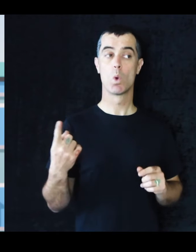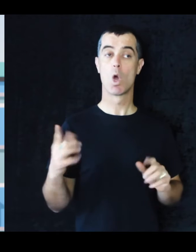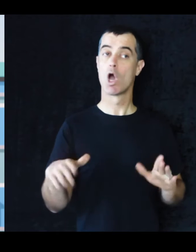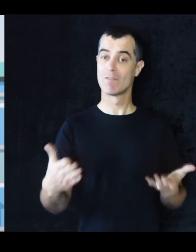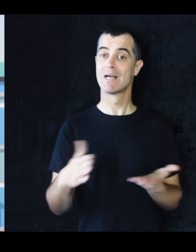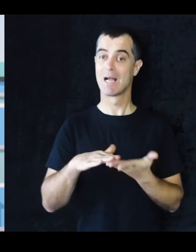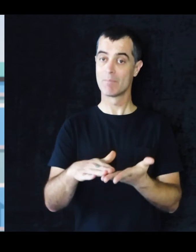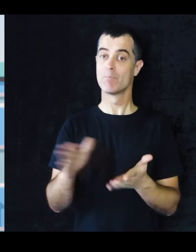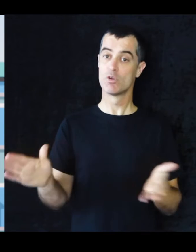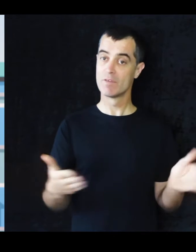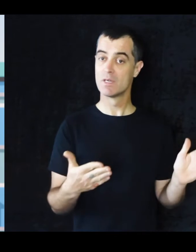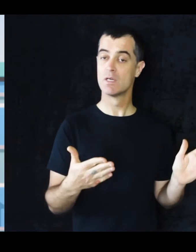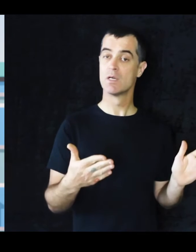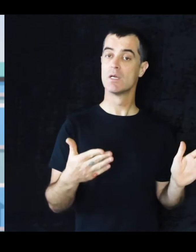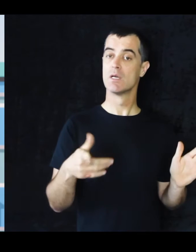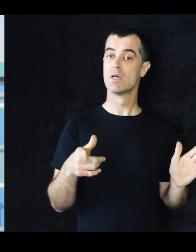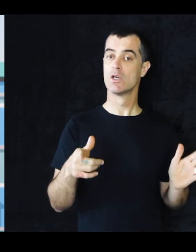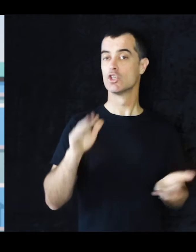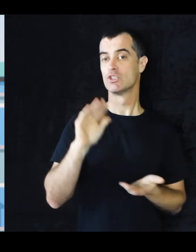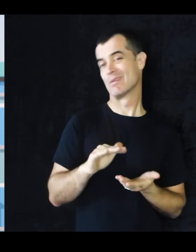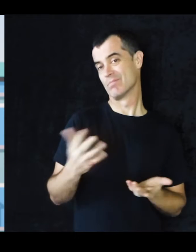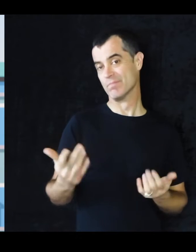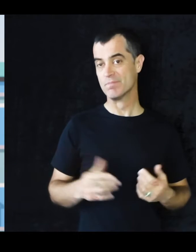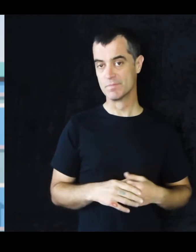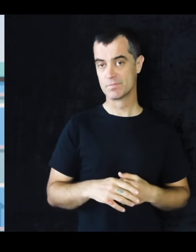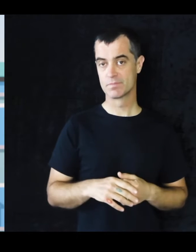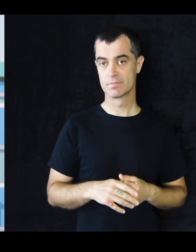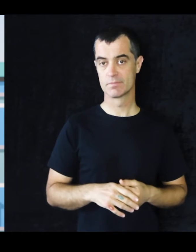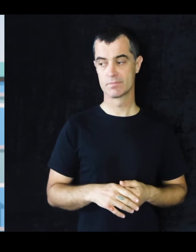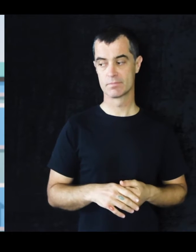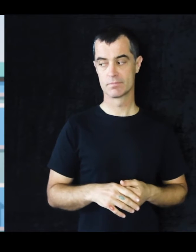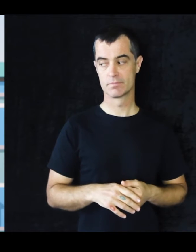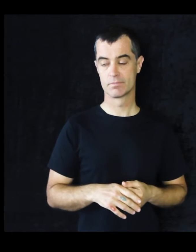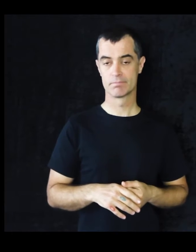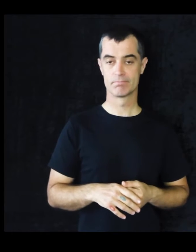people who offered to help you move, which will be the cheaper option.